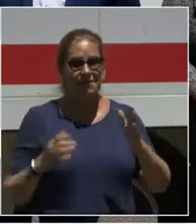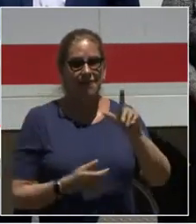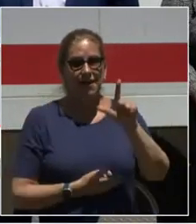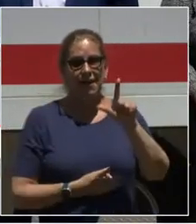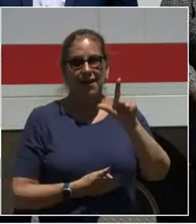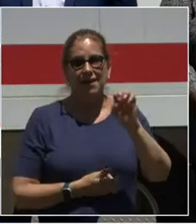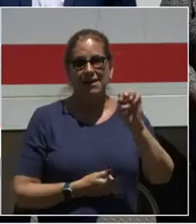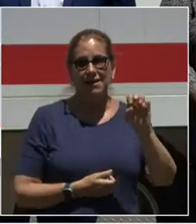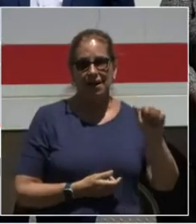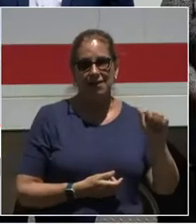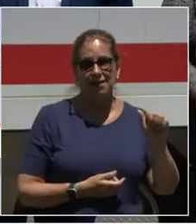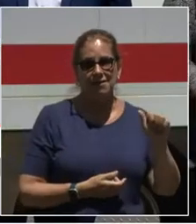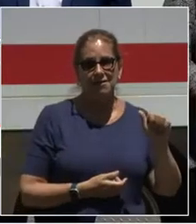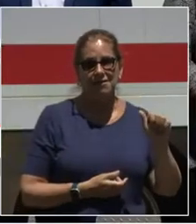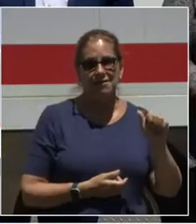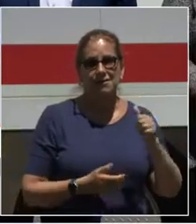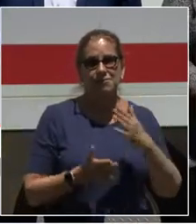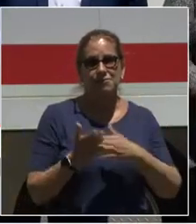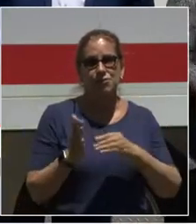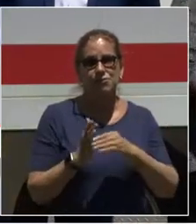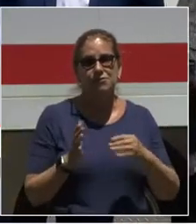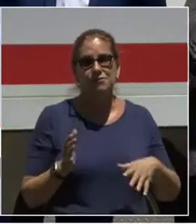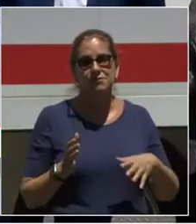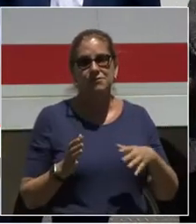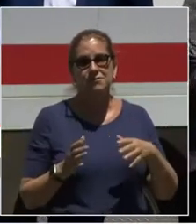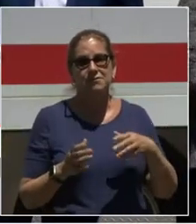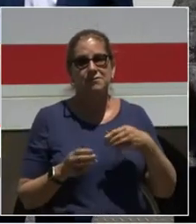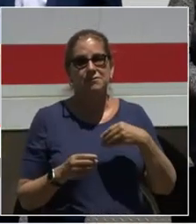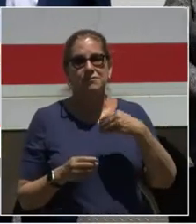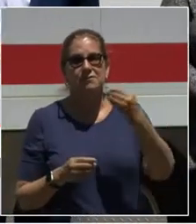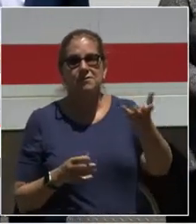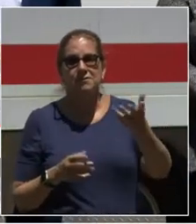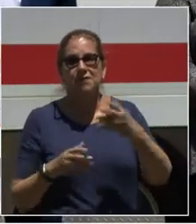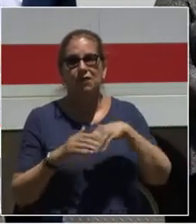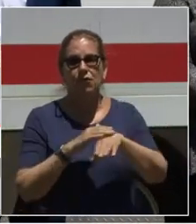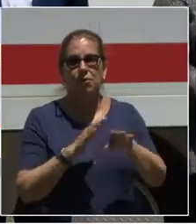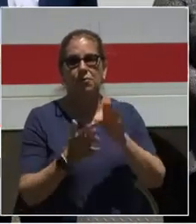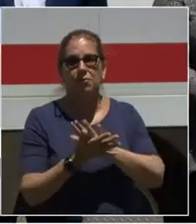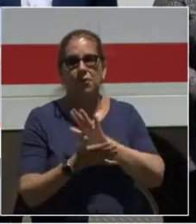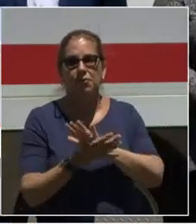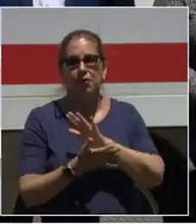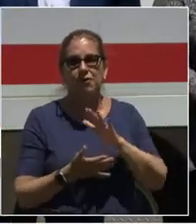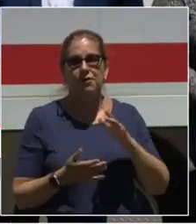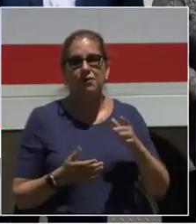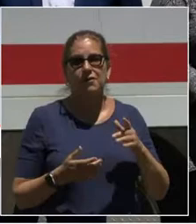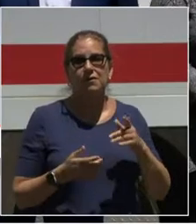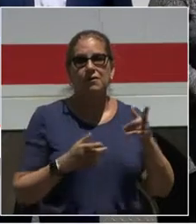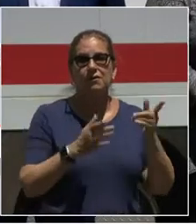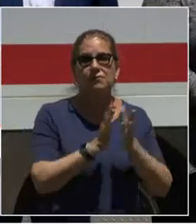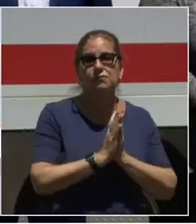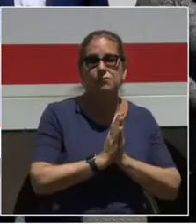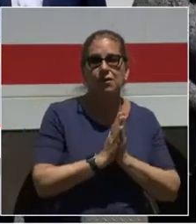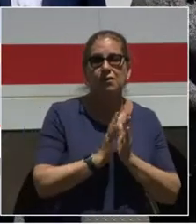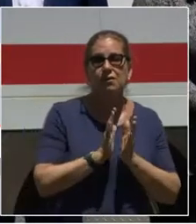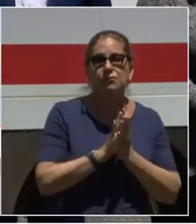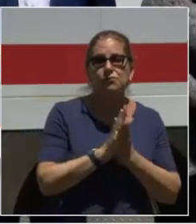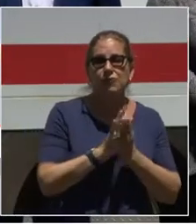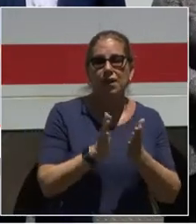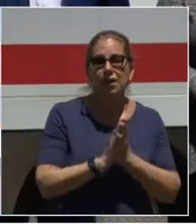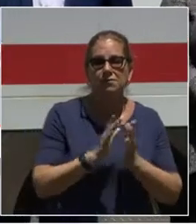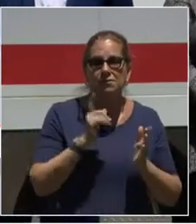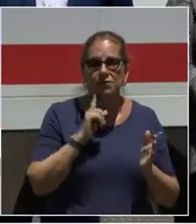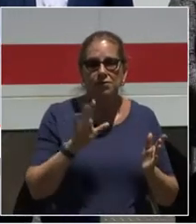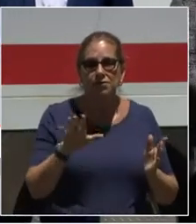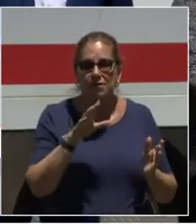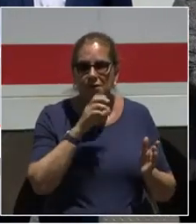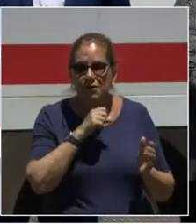been submitting their enrollment documentation, the schools have been asking for it up front for kids over 5, but it